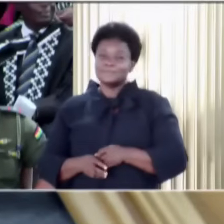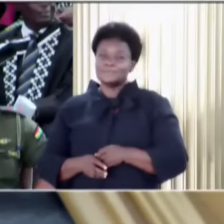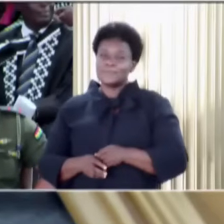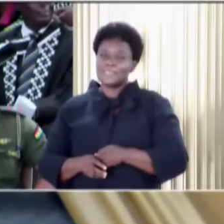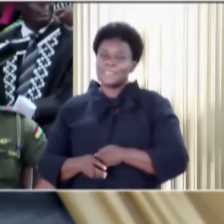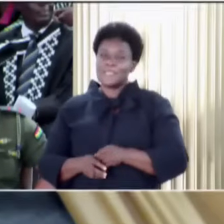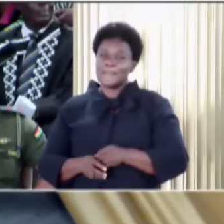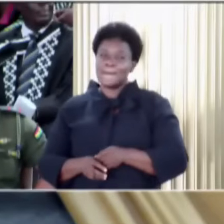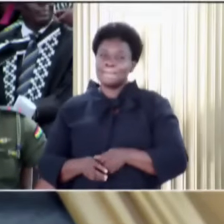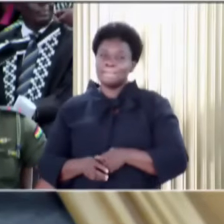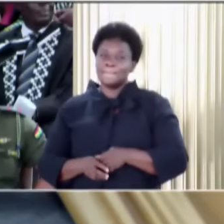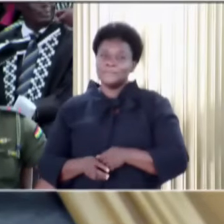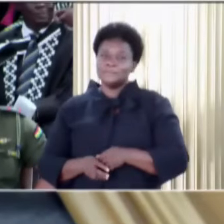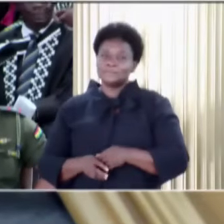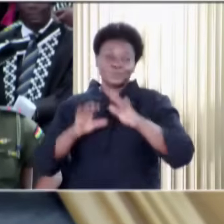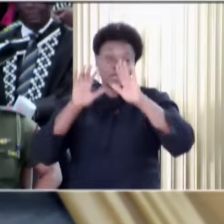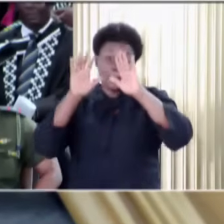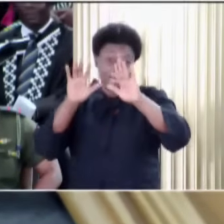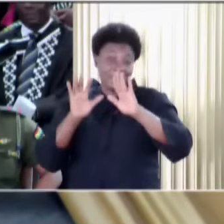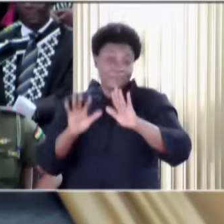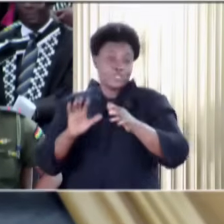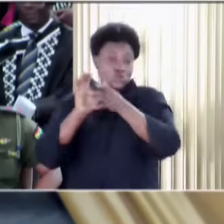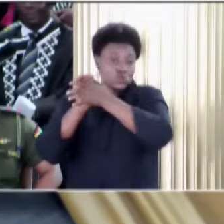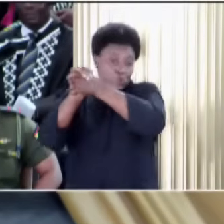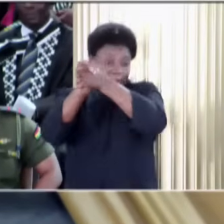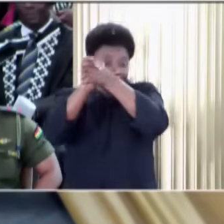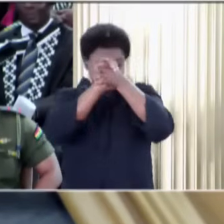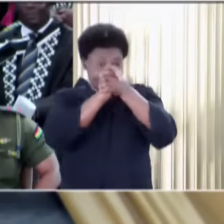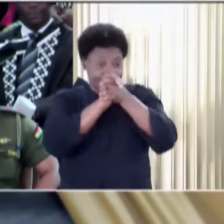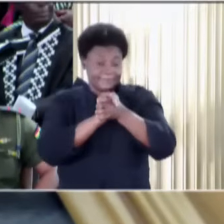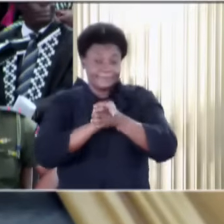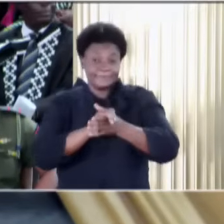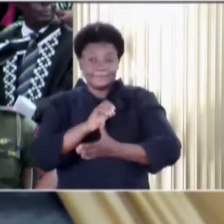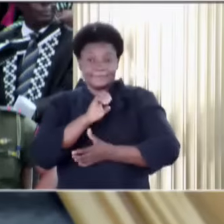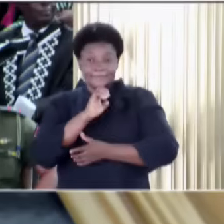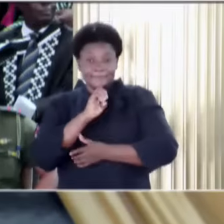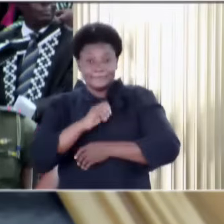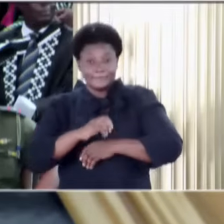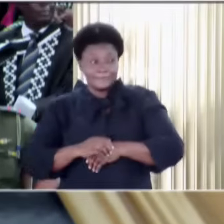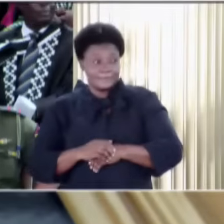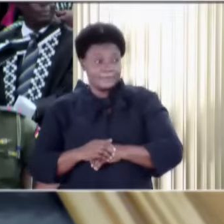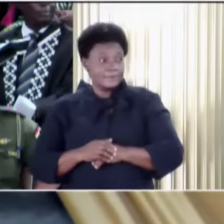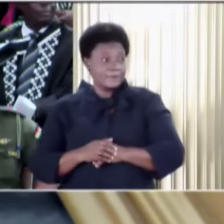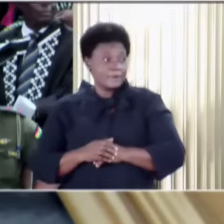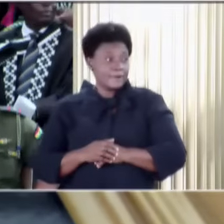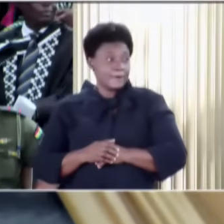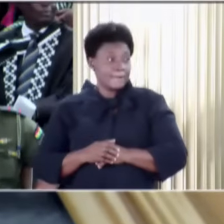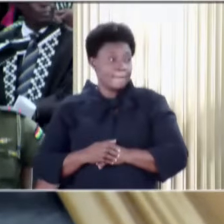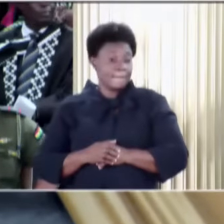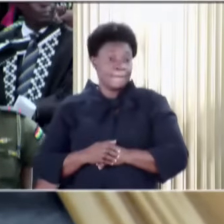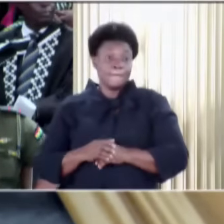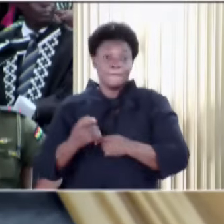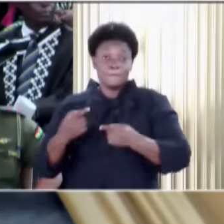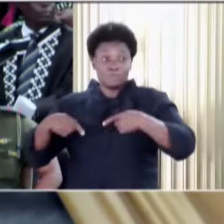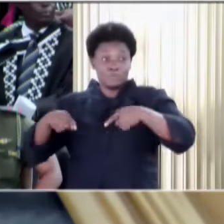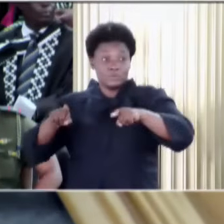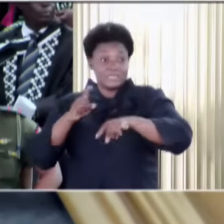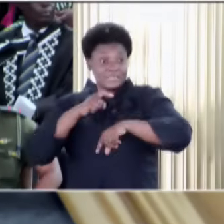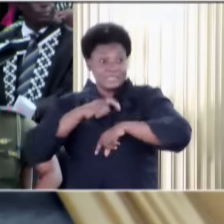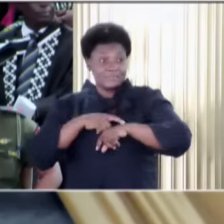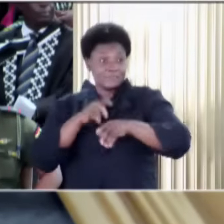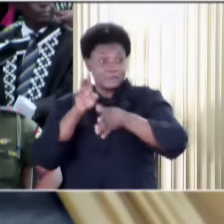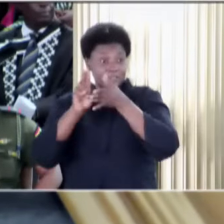This is amazing. Congratulations, Emmanuel. And during his time at the University of